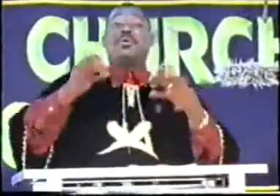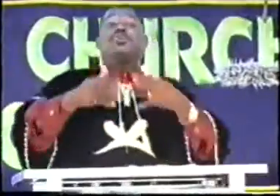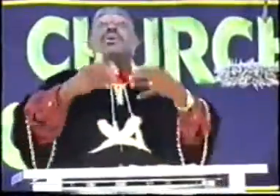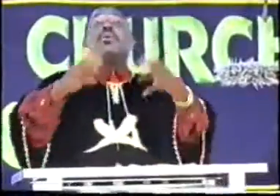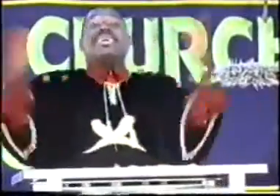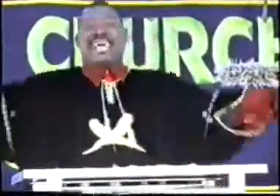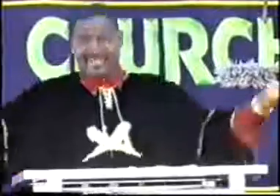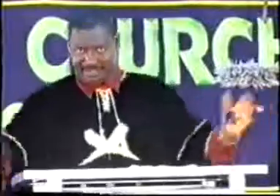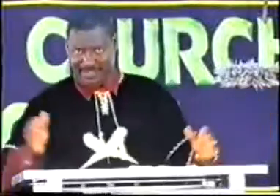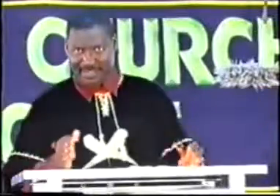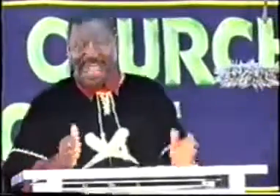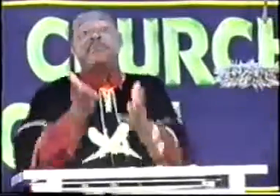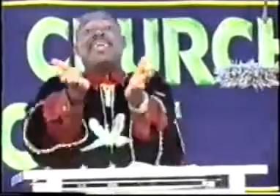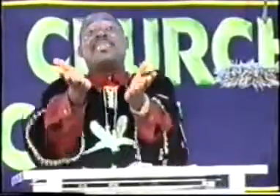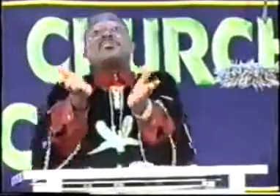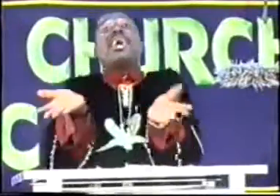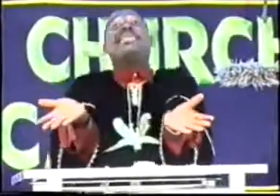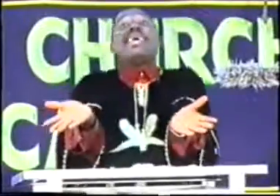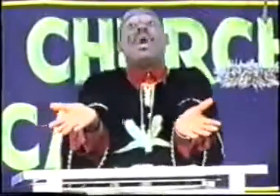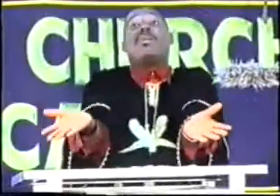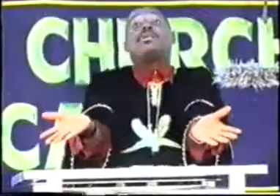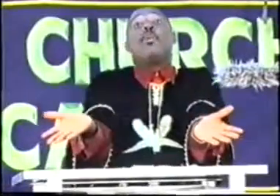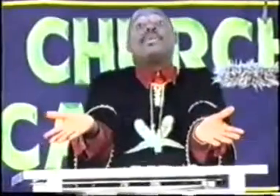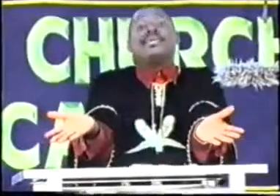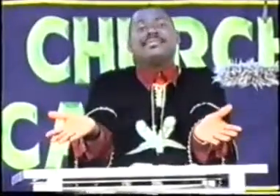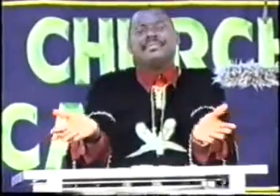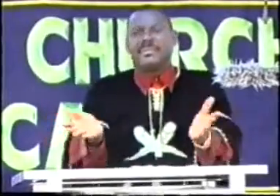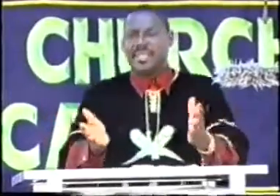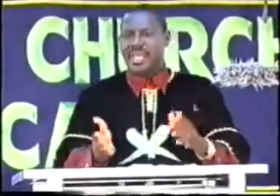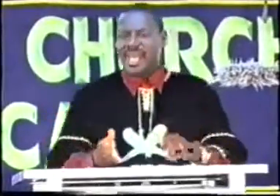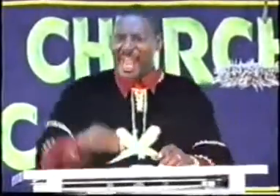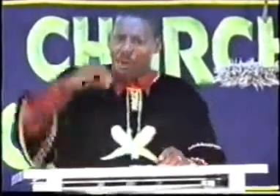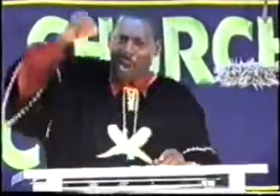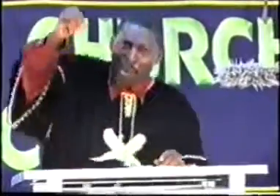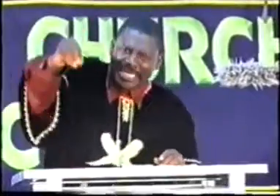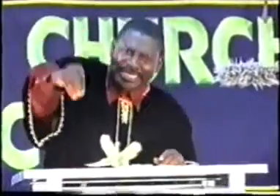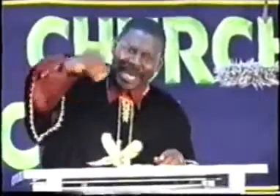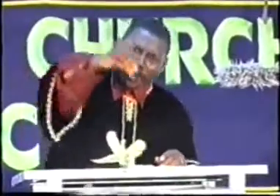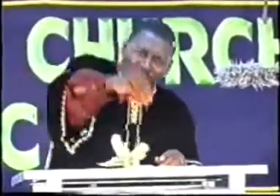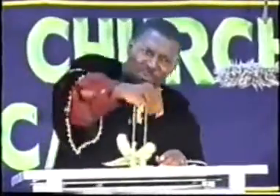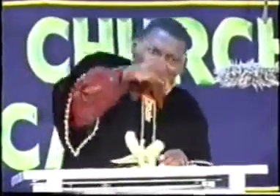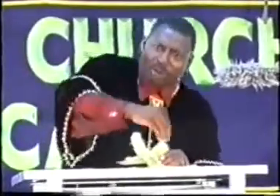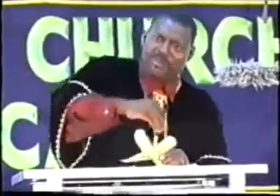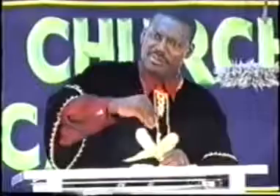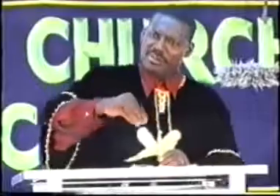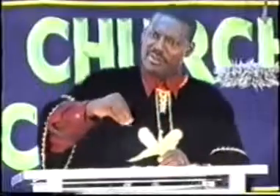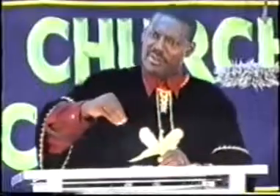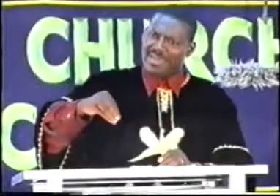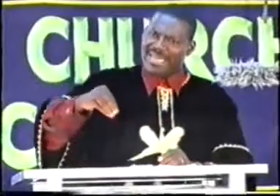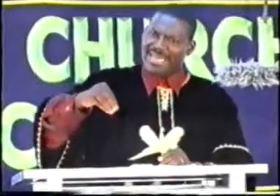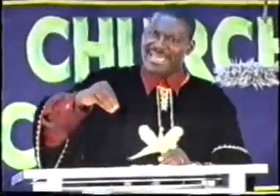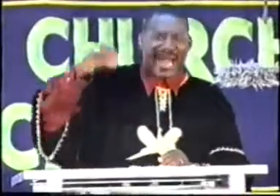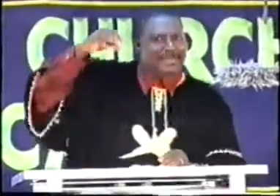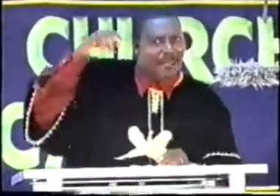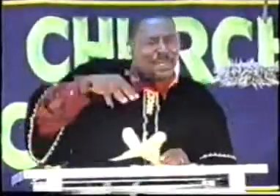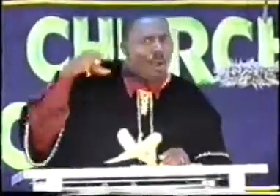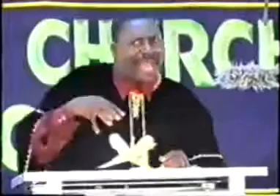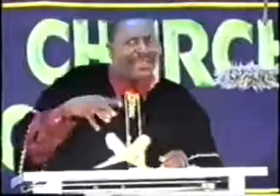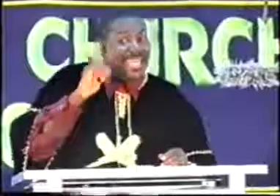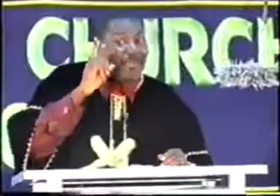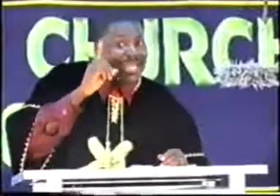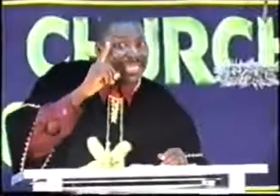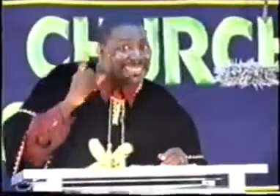media, so I want to mean quite a sign. And Paul also, and India, what a company. And what would the dink of war? Now, some of me